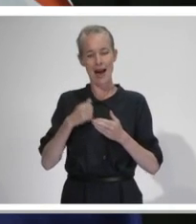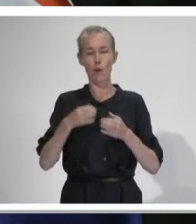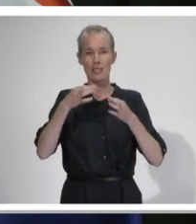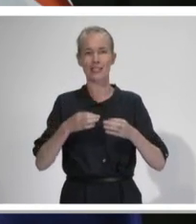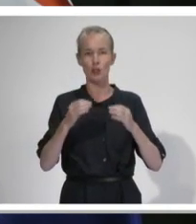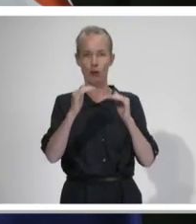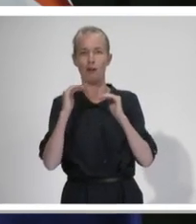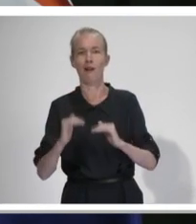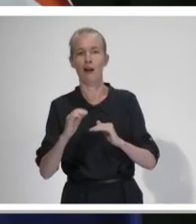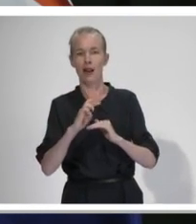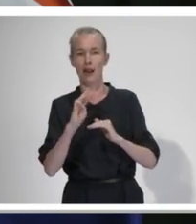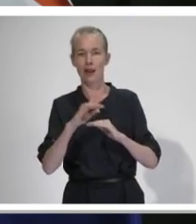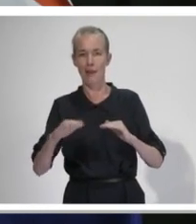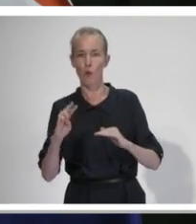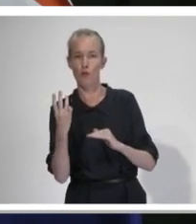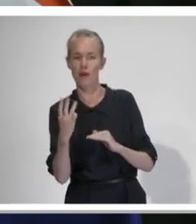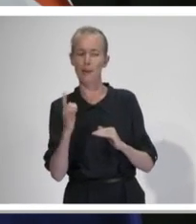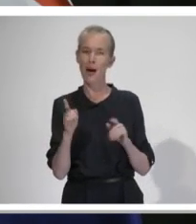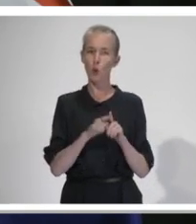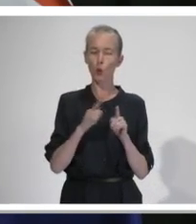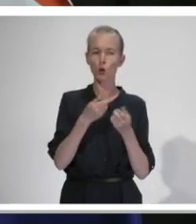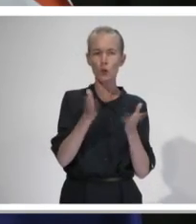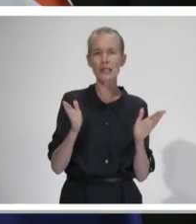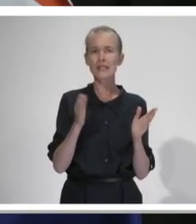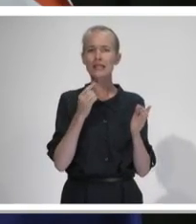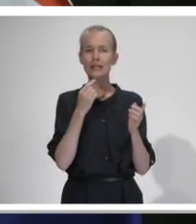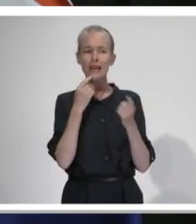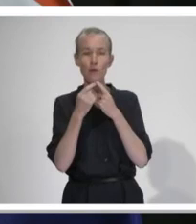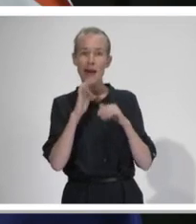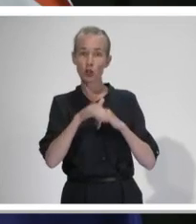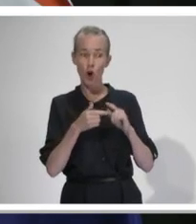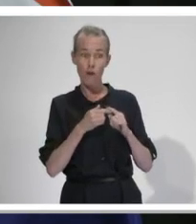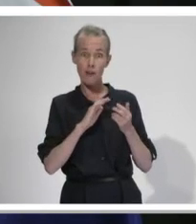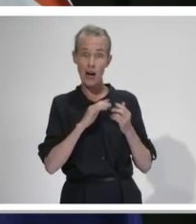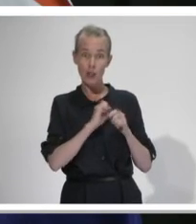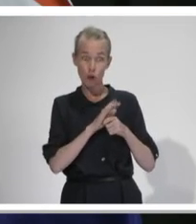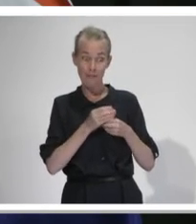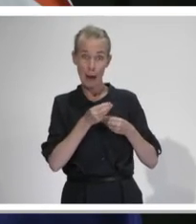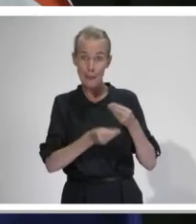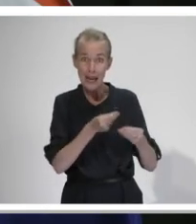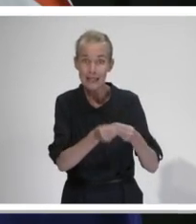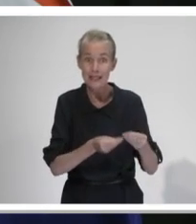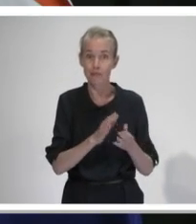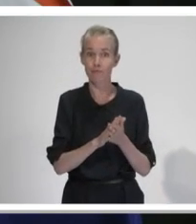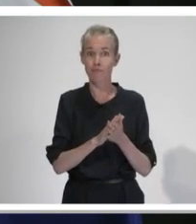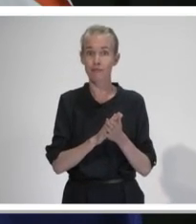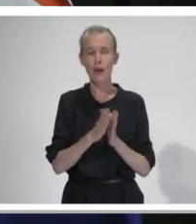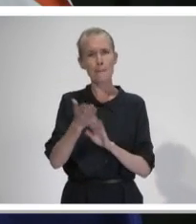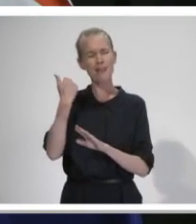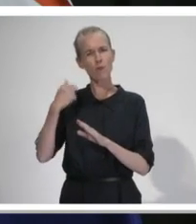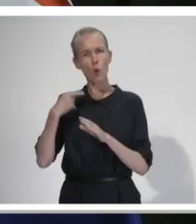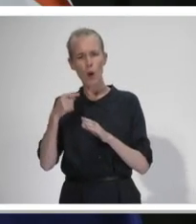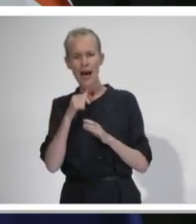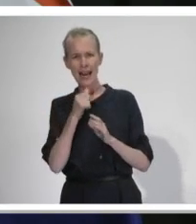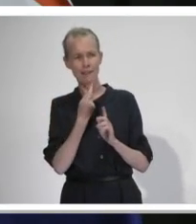of information in that regard, but equally is the earlier contact tracing we've done and the work that I talked about just before in terms of going